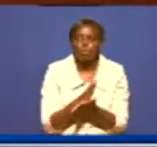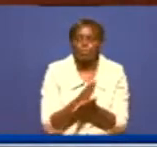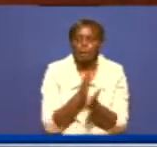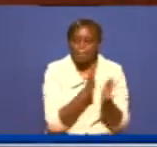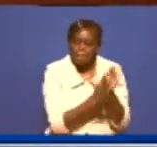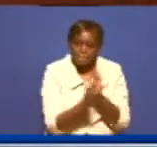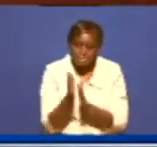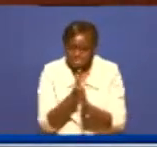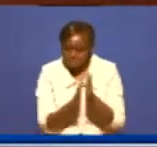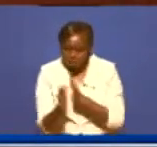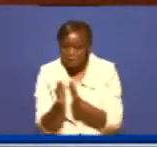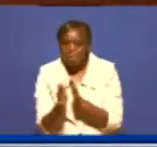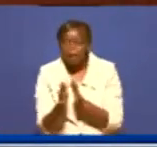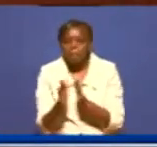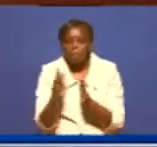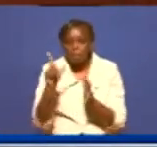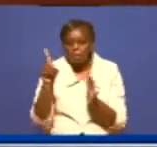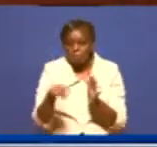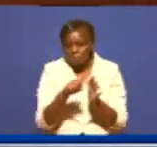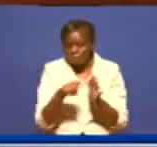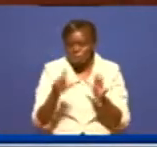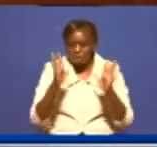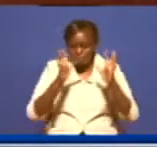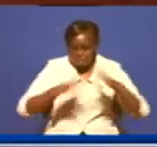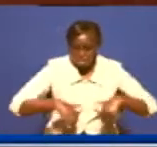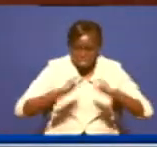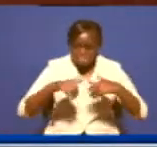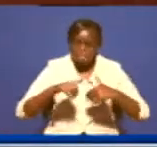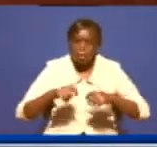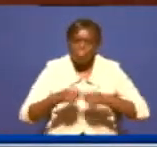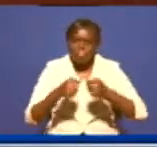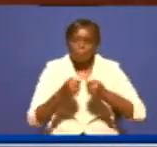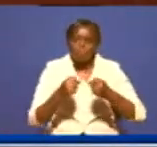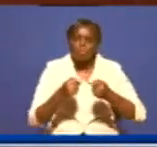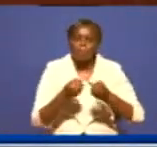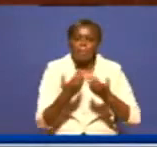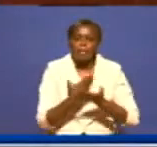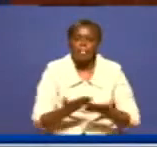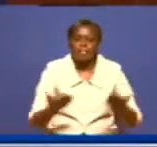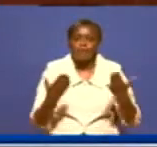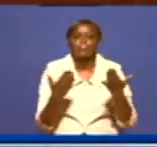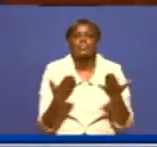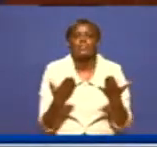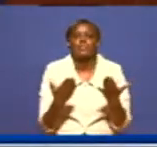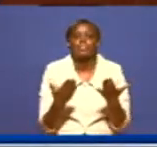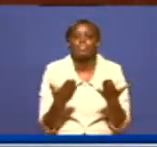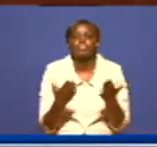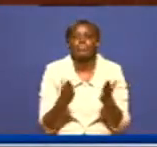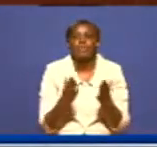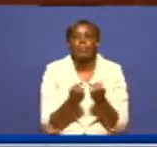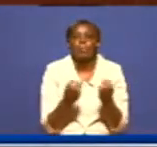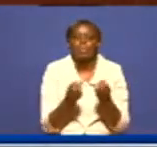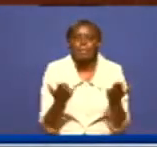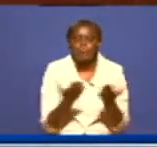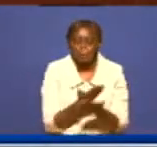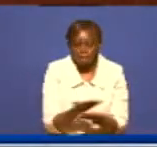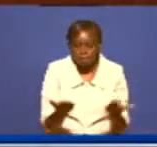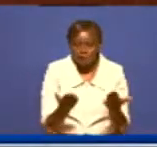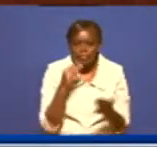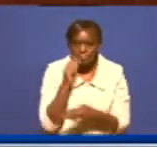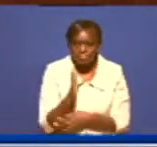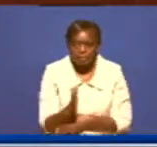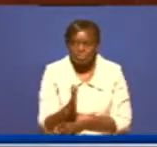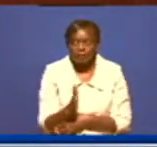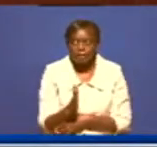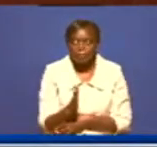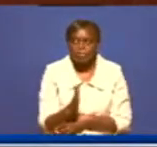or illegal demolitions, violation of many other property, Madam Speaker, and many others. Madam Speaker, another